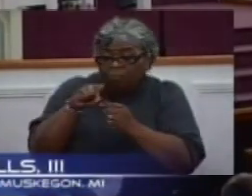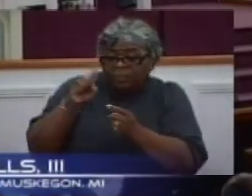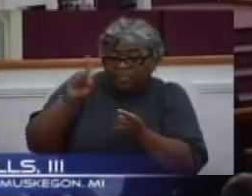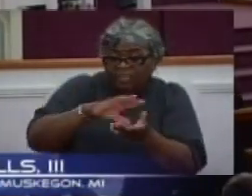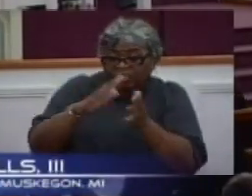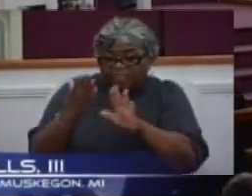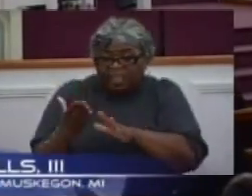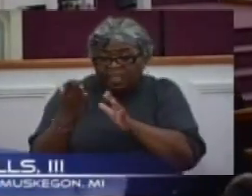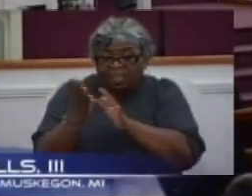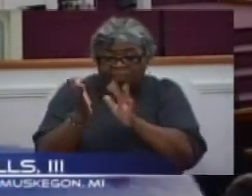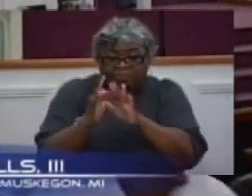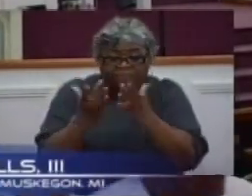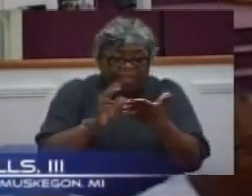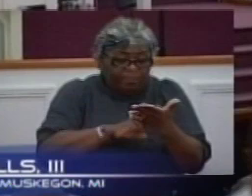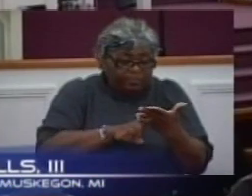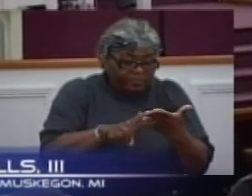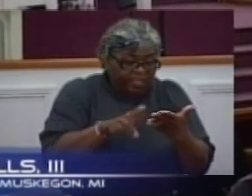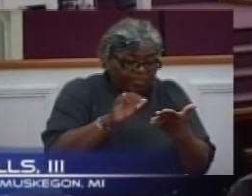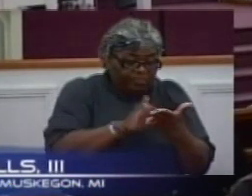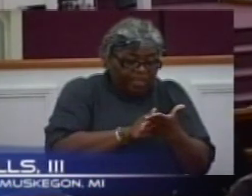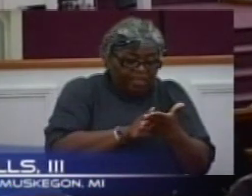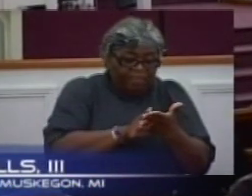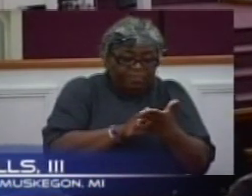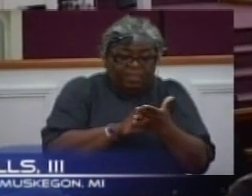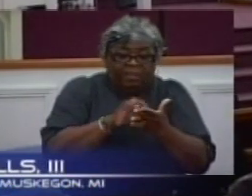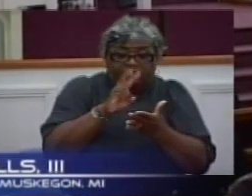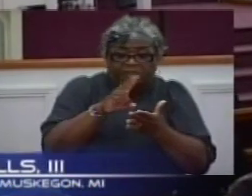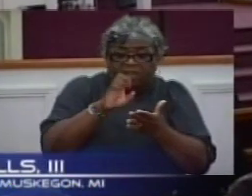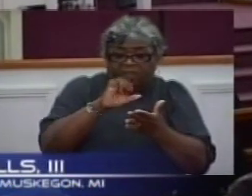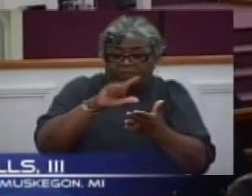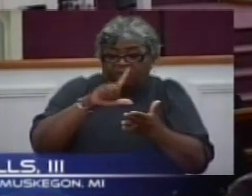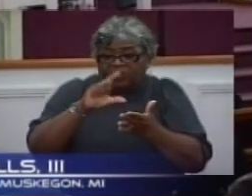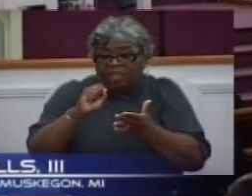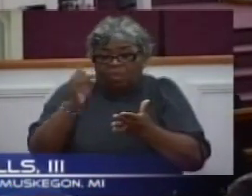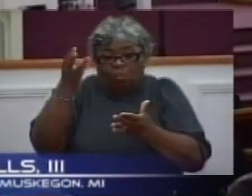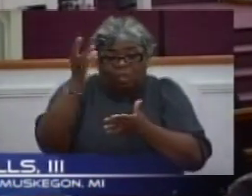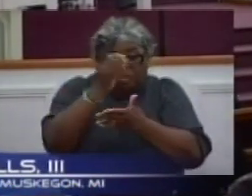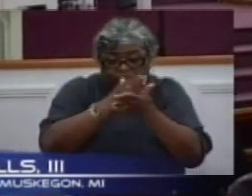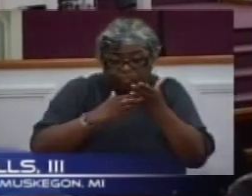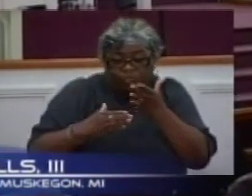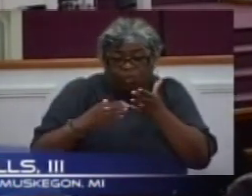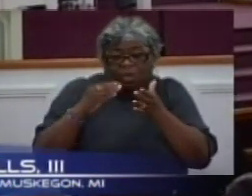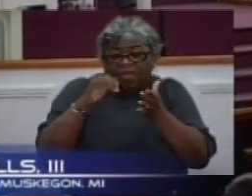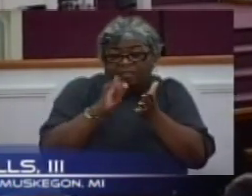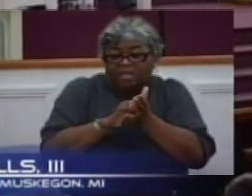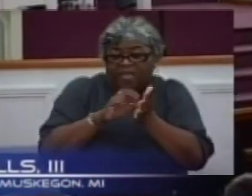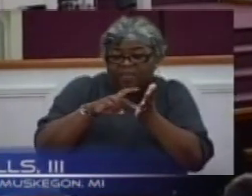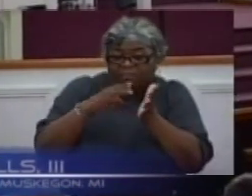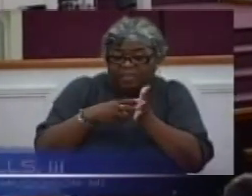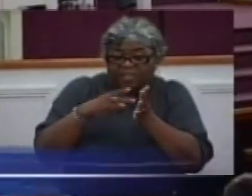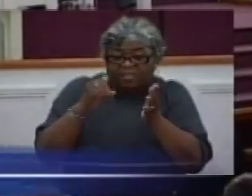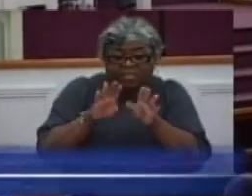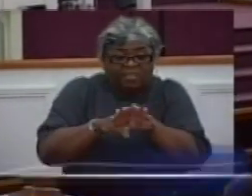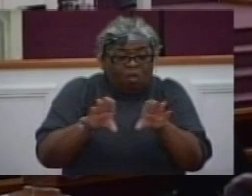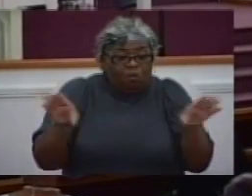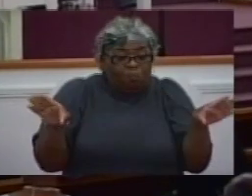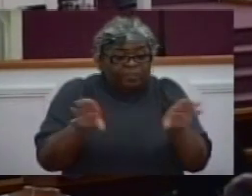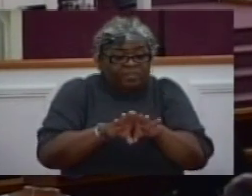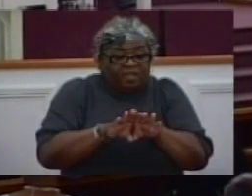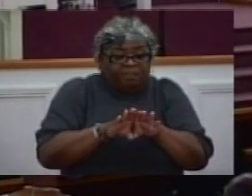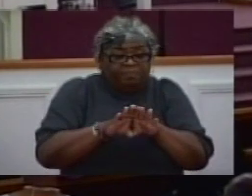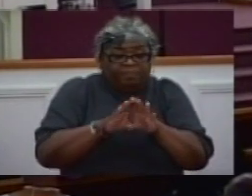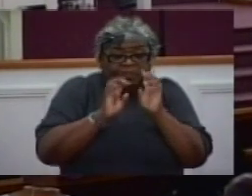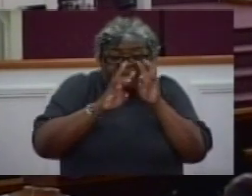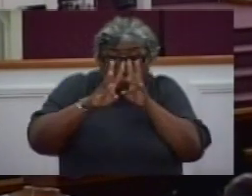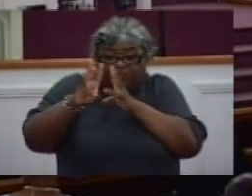when he died, the Bible says that the veil was torn in two, meaning that it opened up an